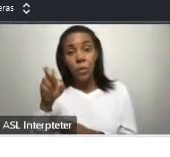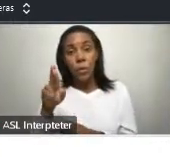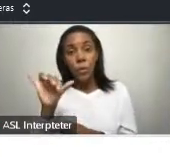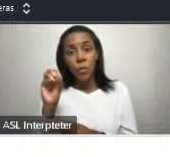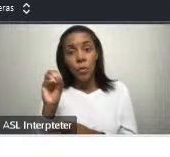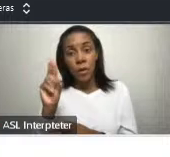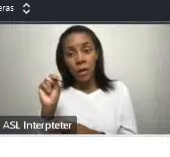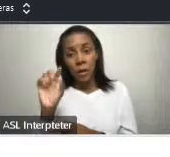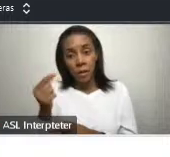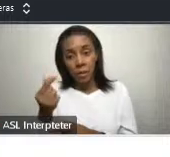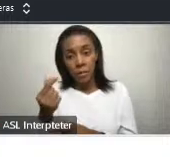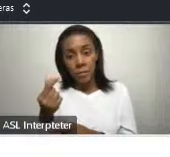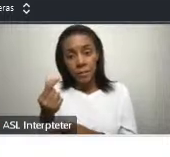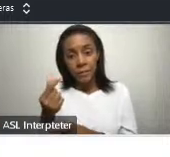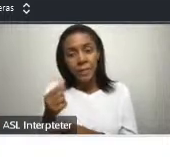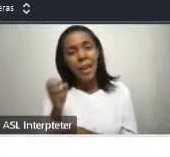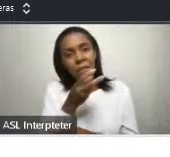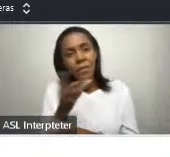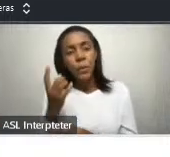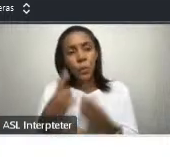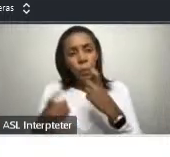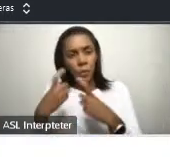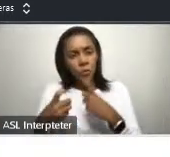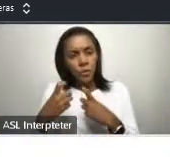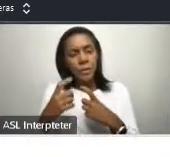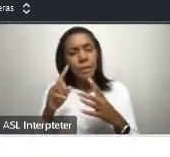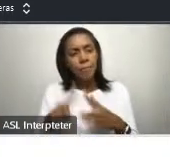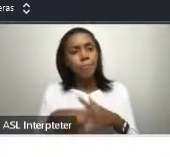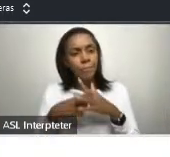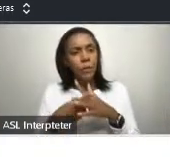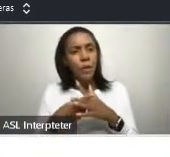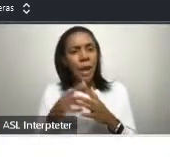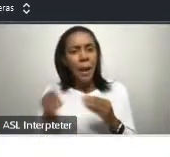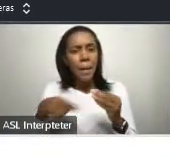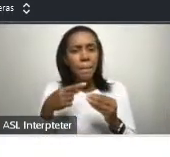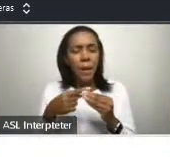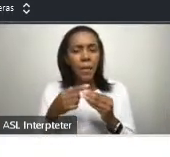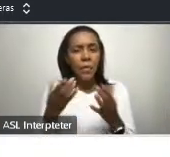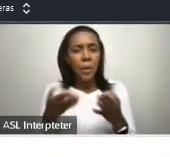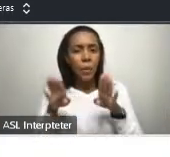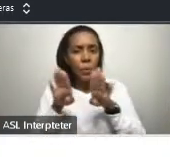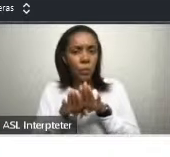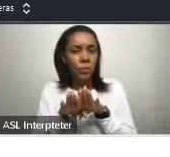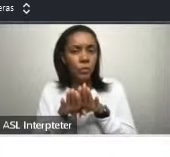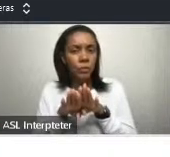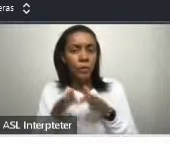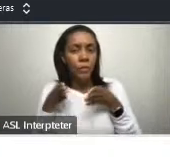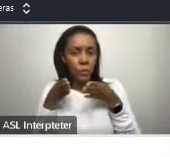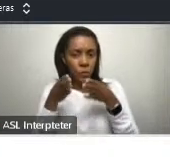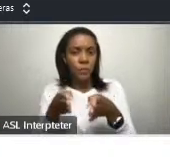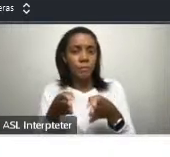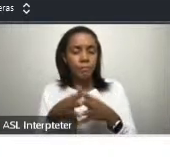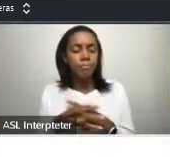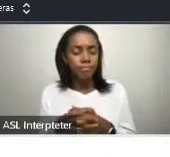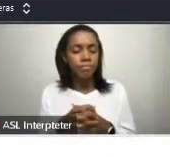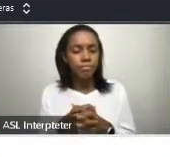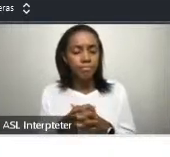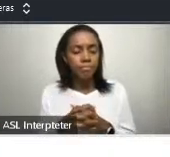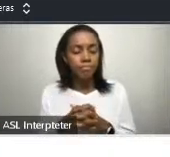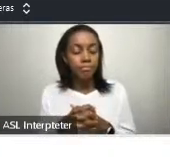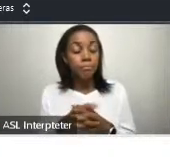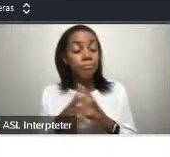Davis. There were some questions initially about the closure of the street, but